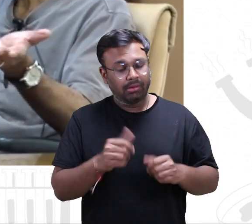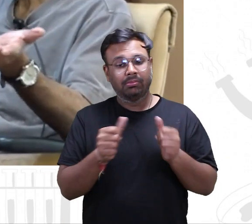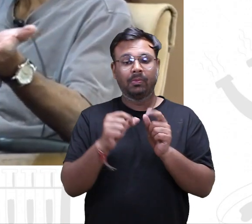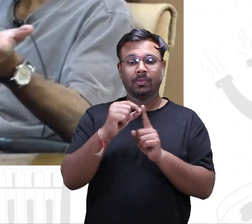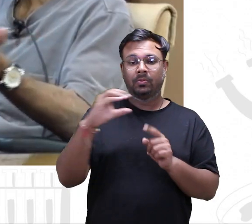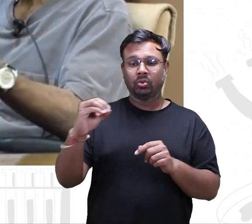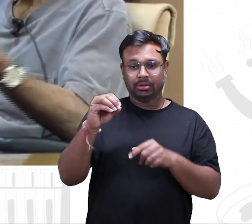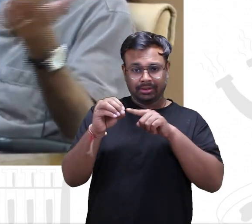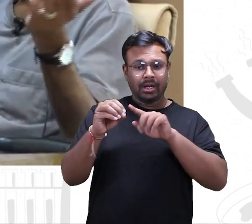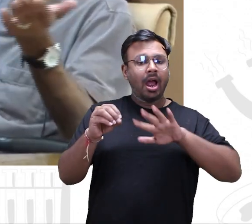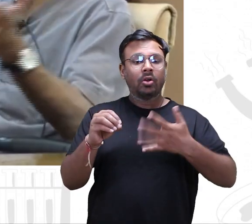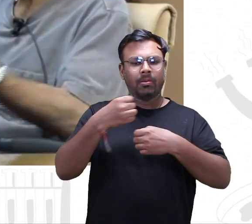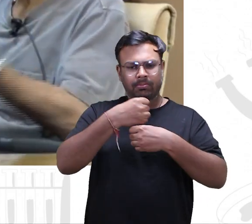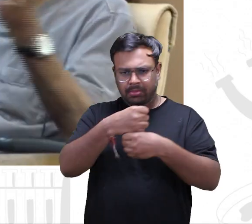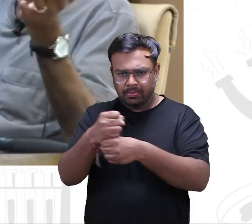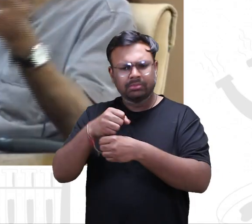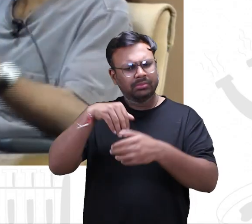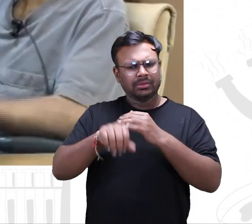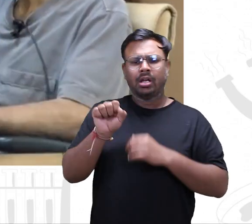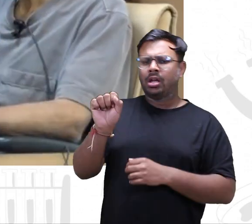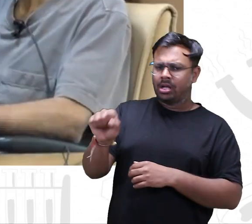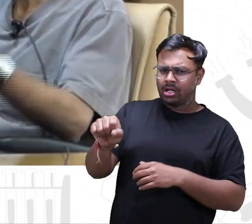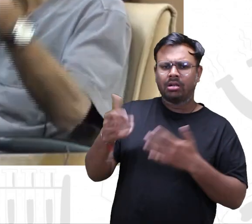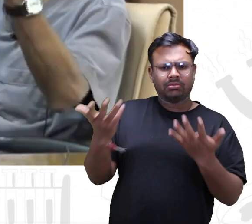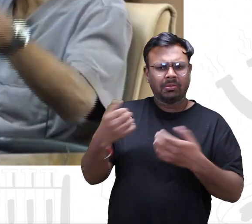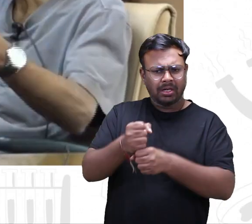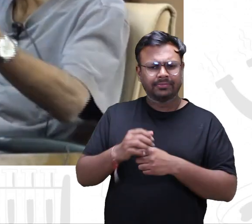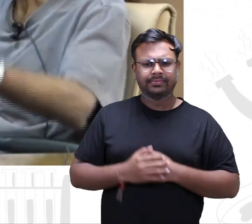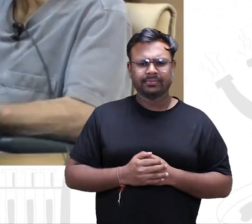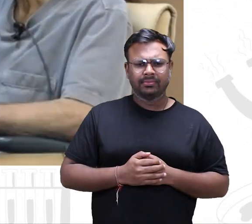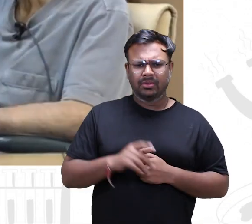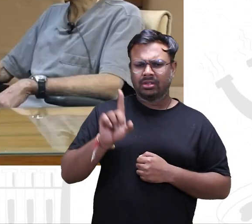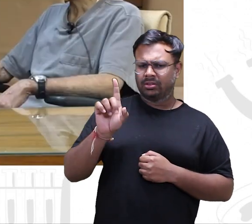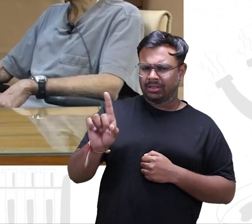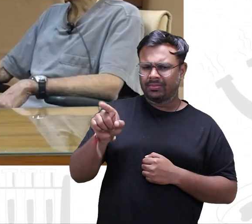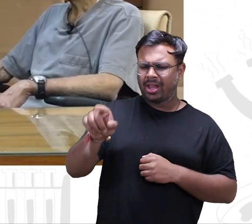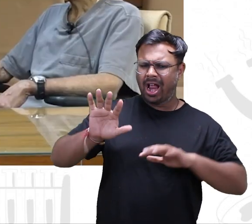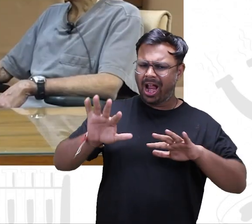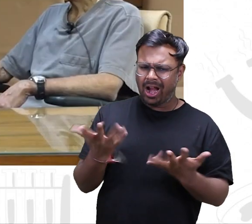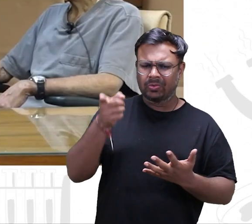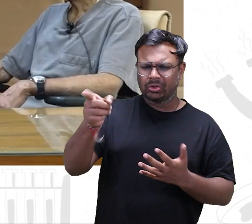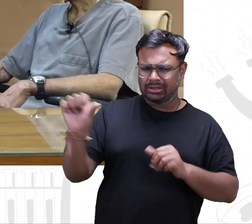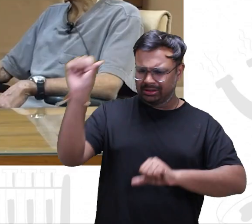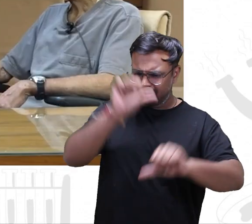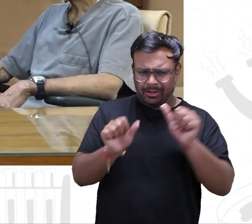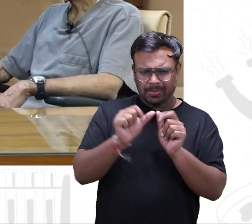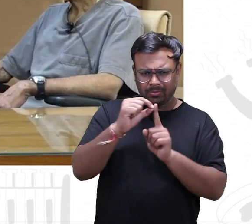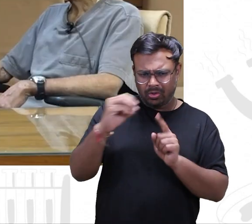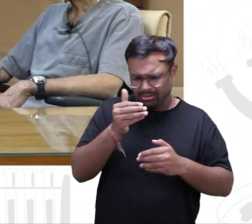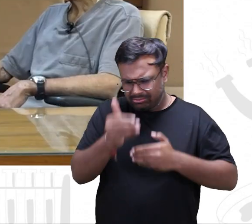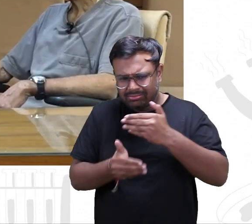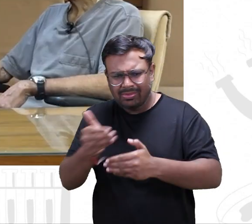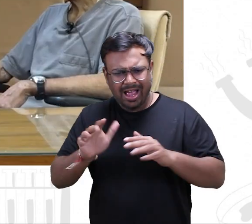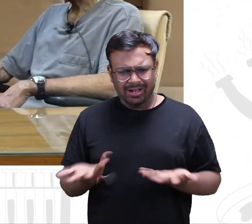through apomixis, then you get that. Then you make it once and then it self-perpetuates. And how do you make these apomictic